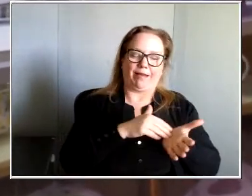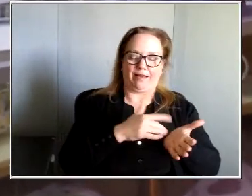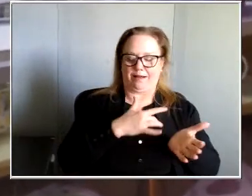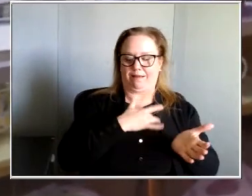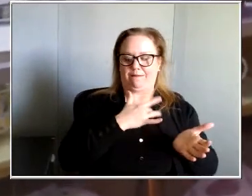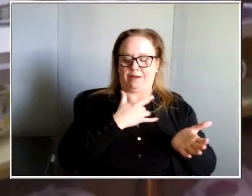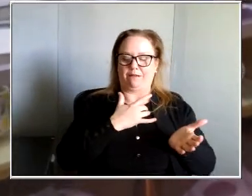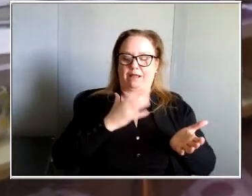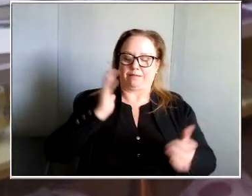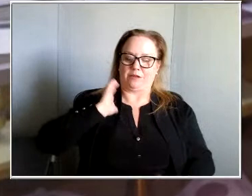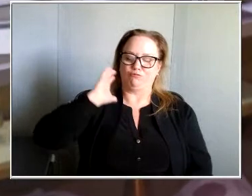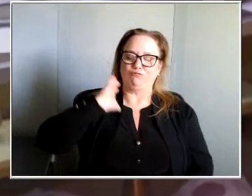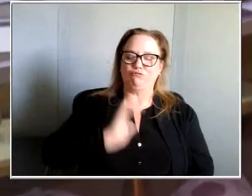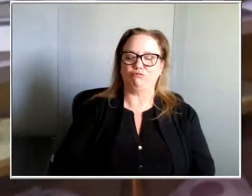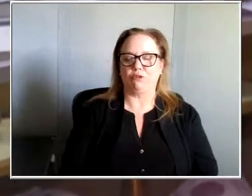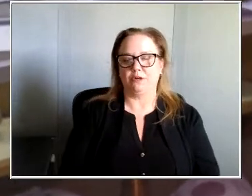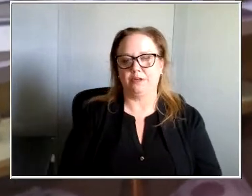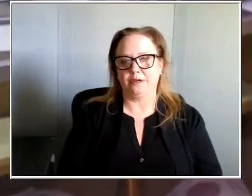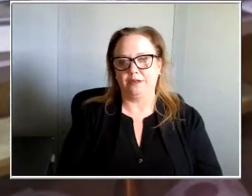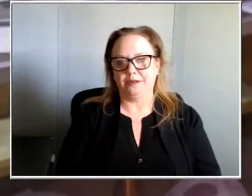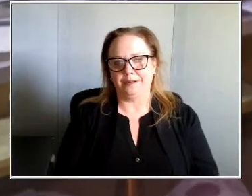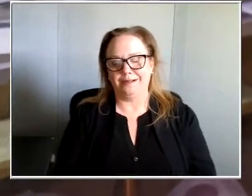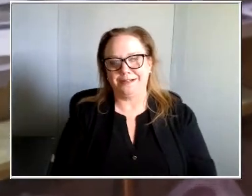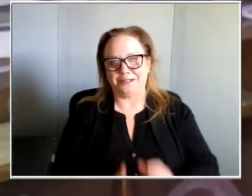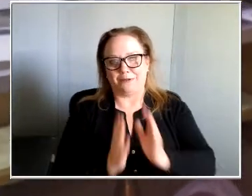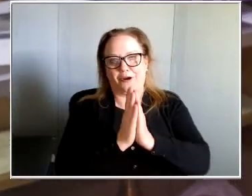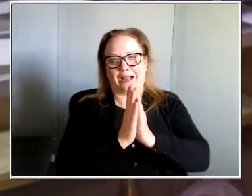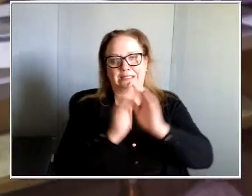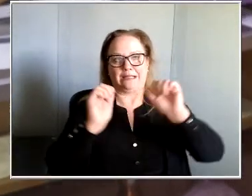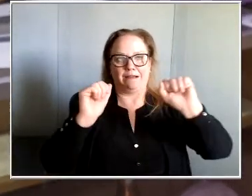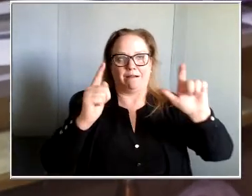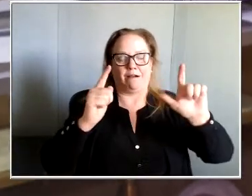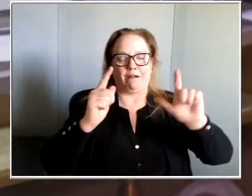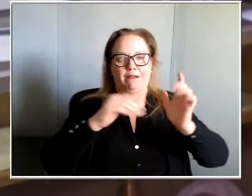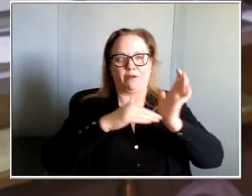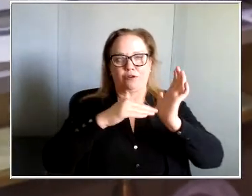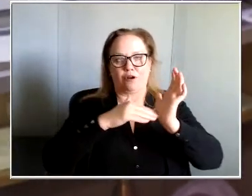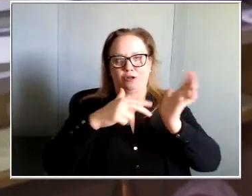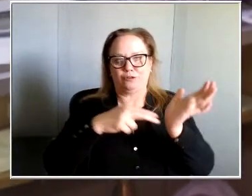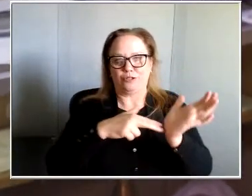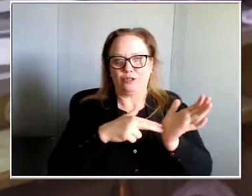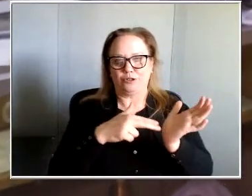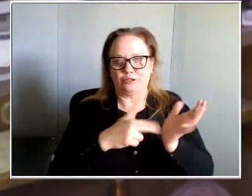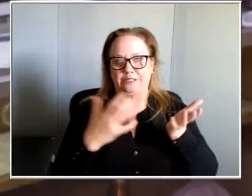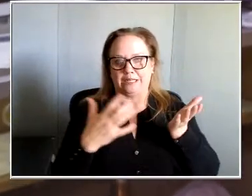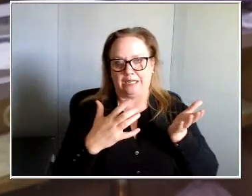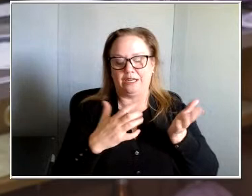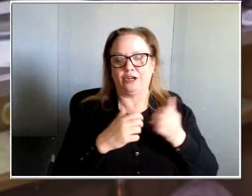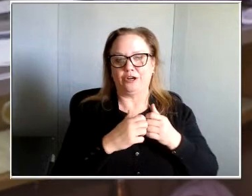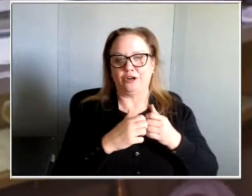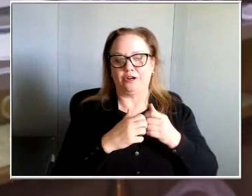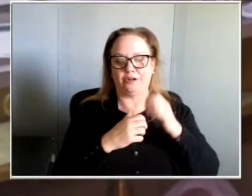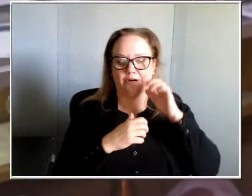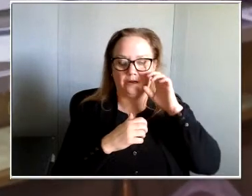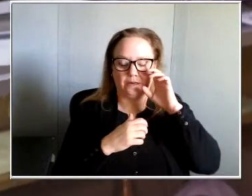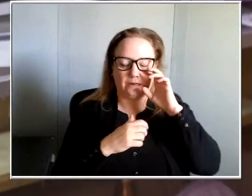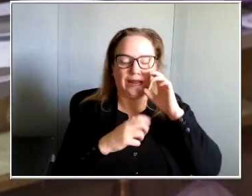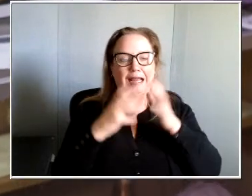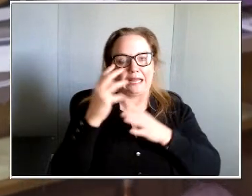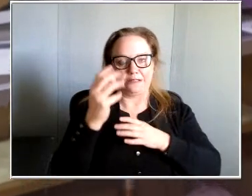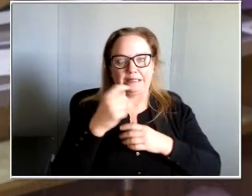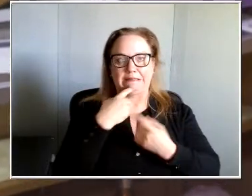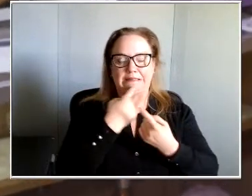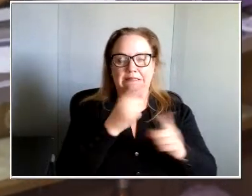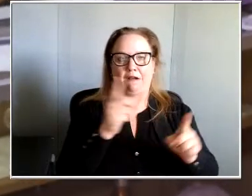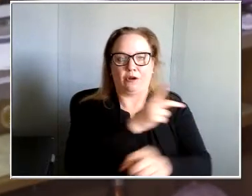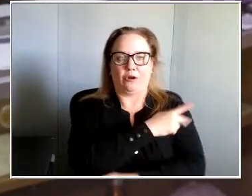used to. And so we're asking all of our doctors and nurses here and on the outside, please tell your